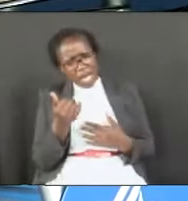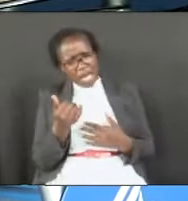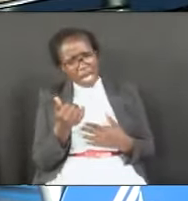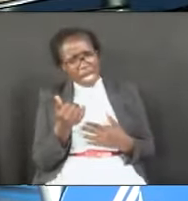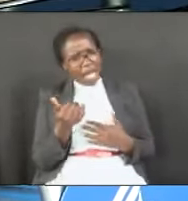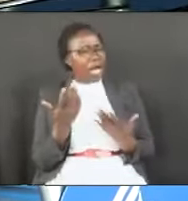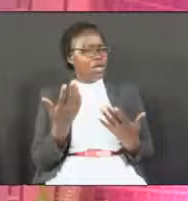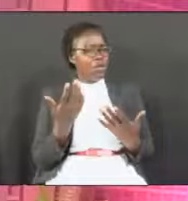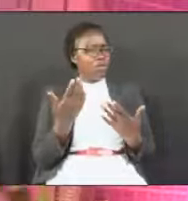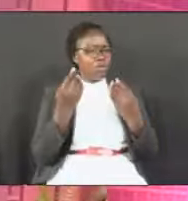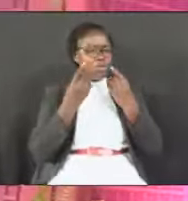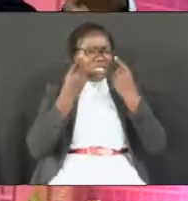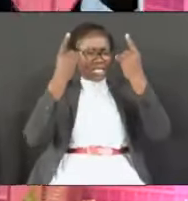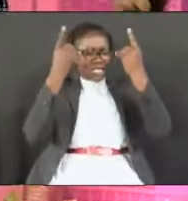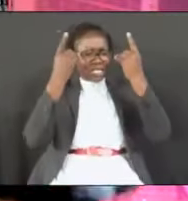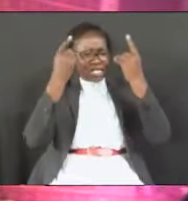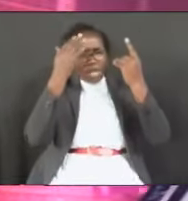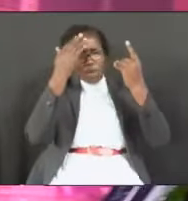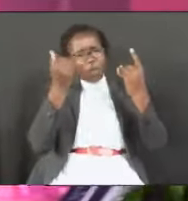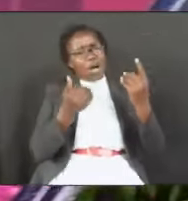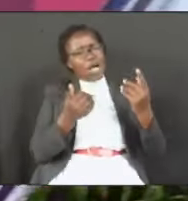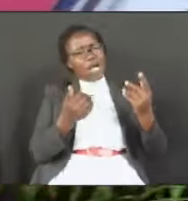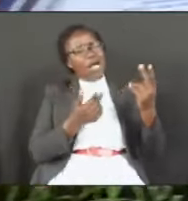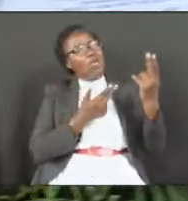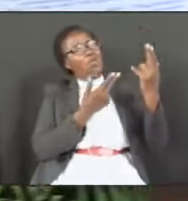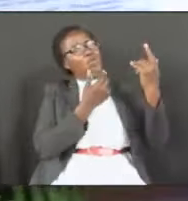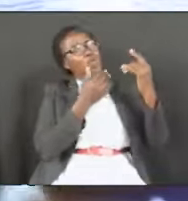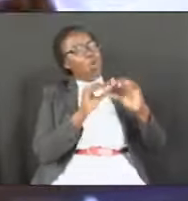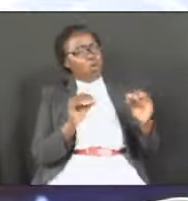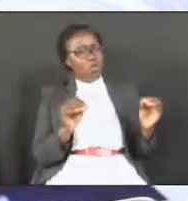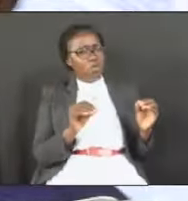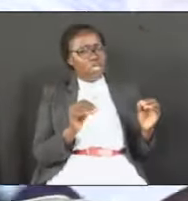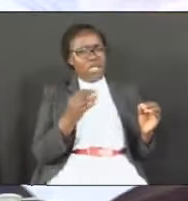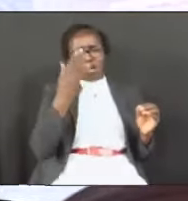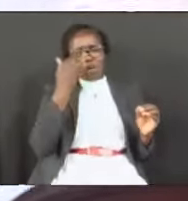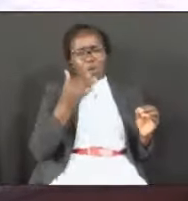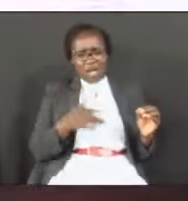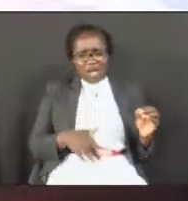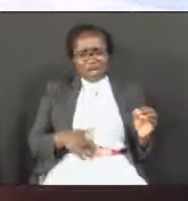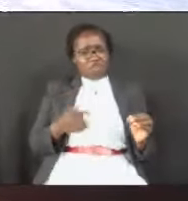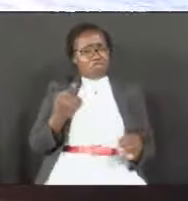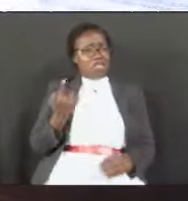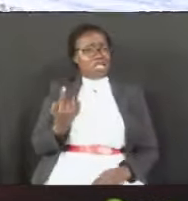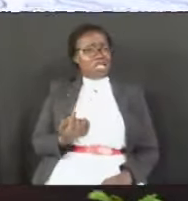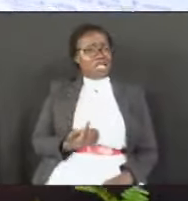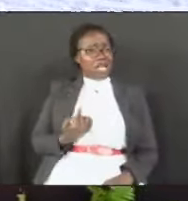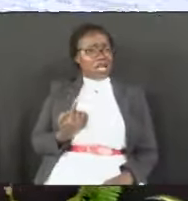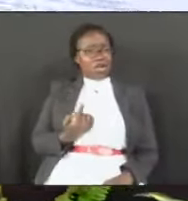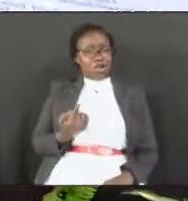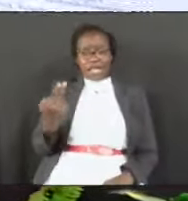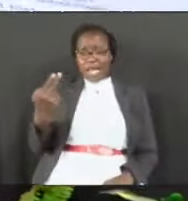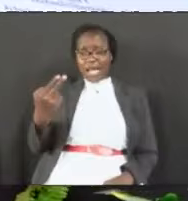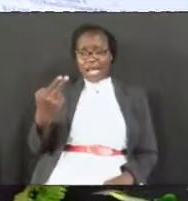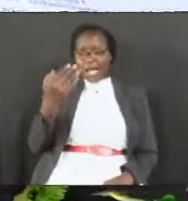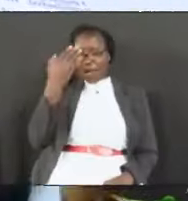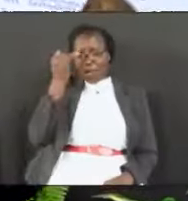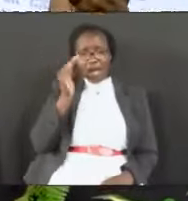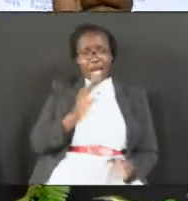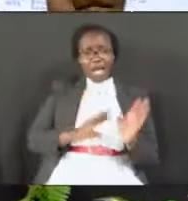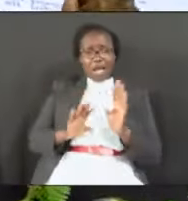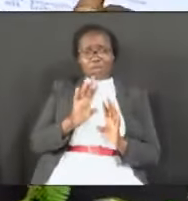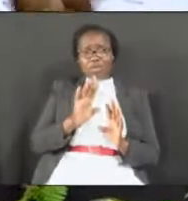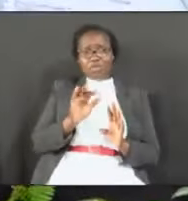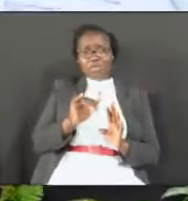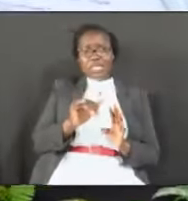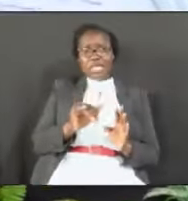distressed? Why are you feeling hopeless? Why are you feeling alone? Hagar, why are you behaving like your